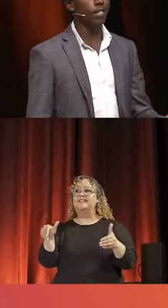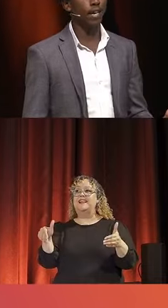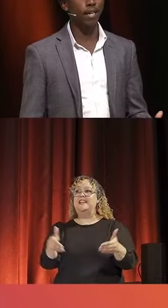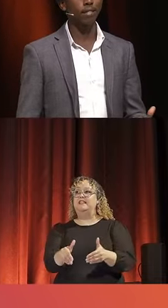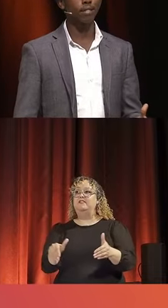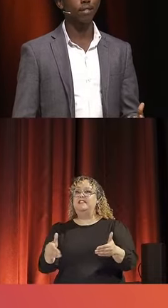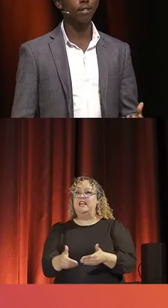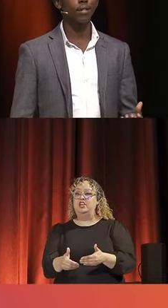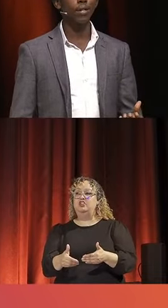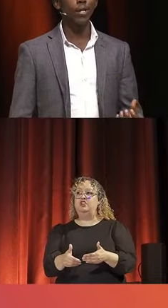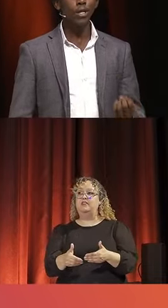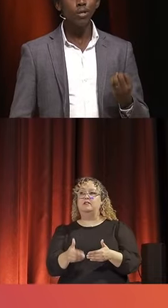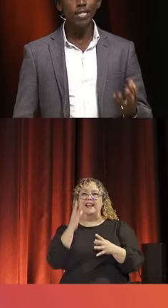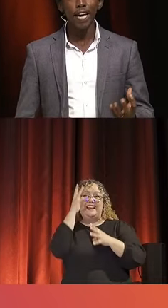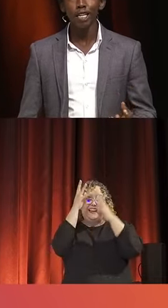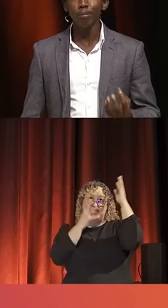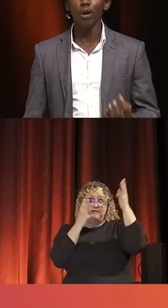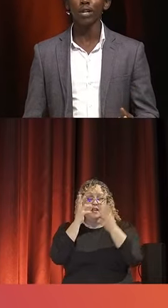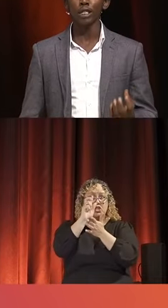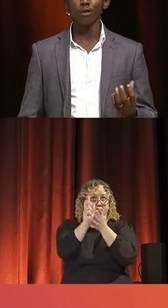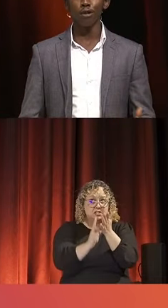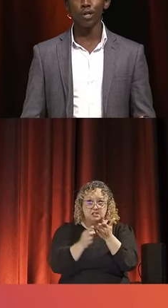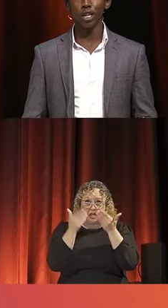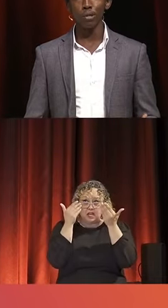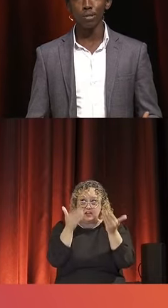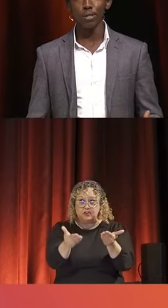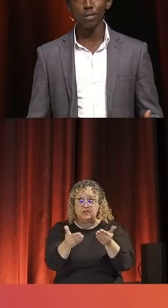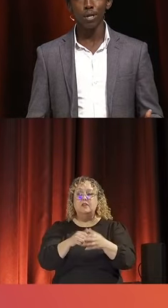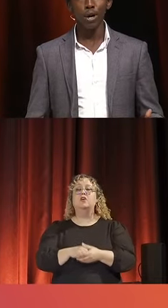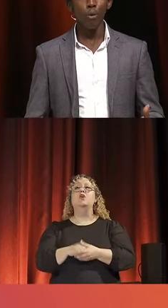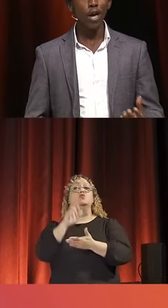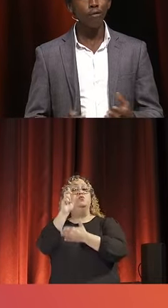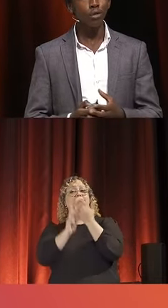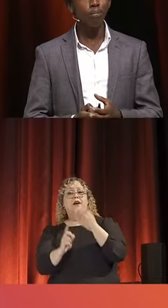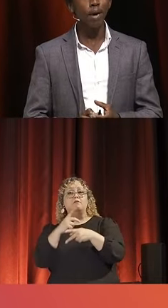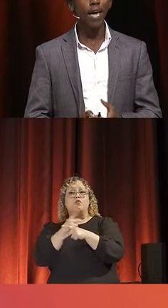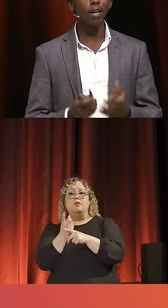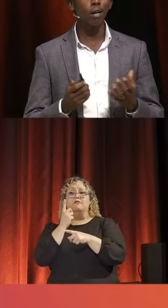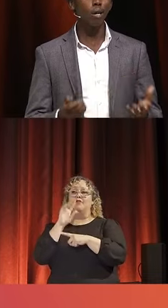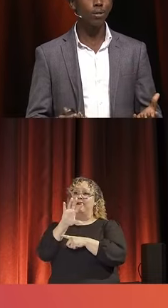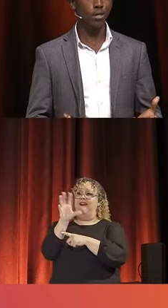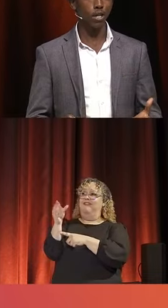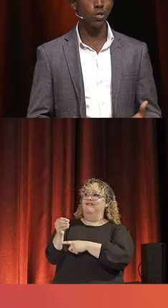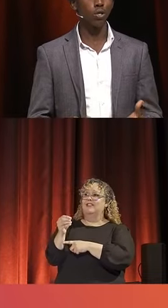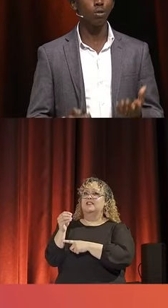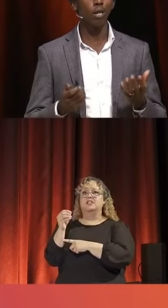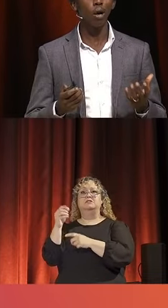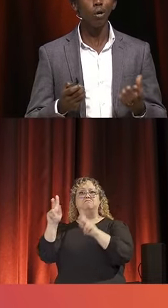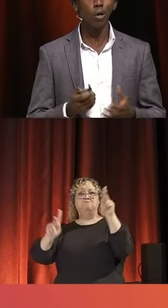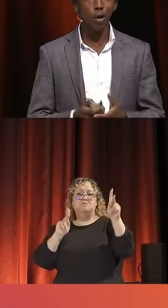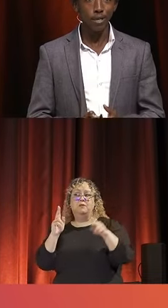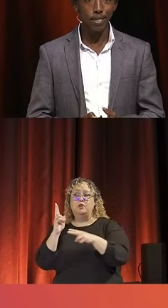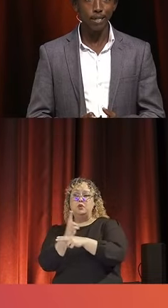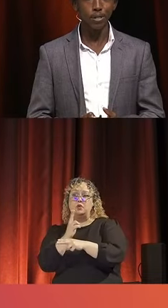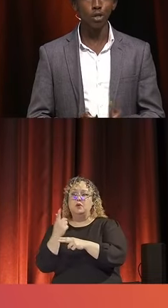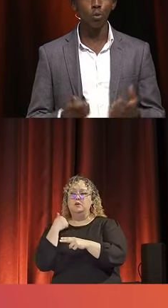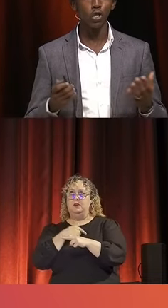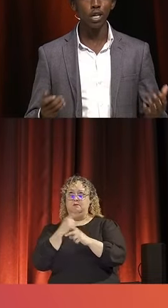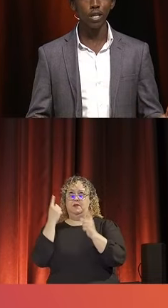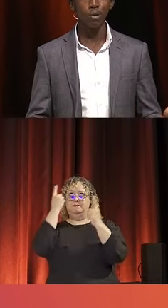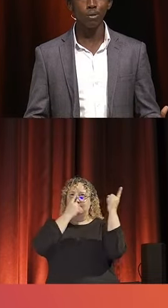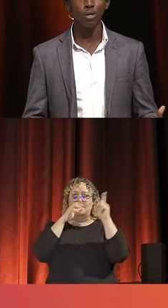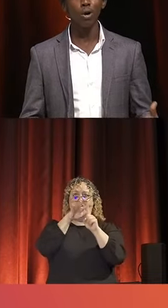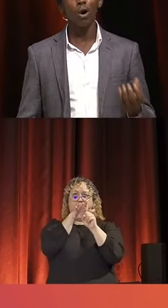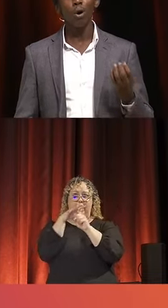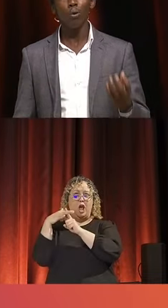innovative designs. To design products for African users, we have to pay close attention to the local context in which